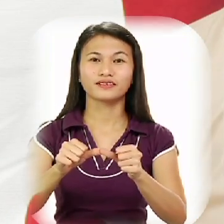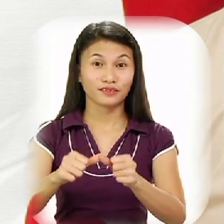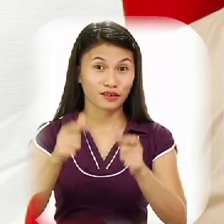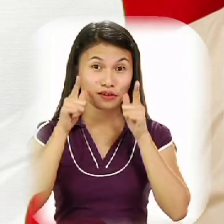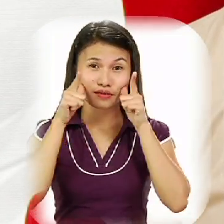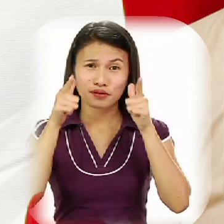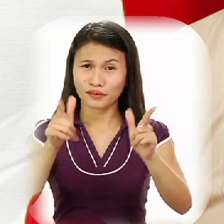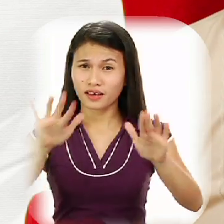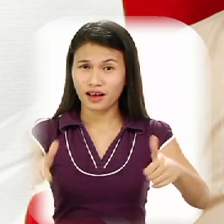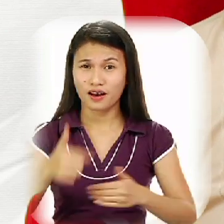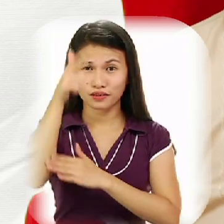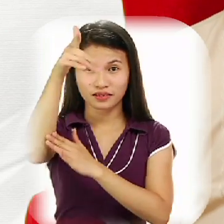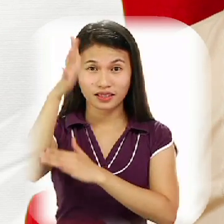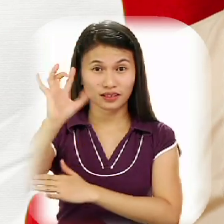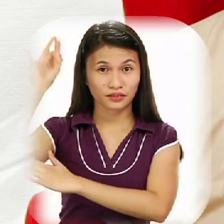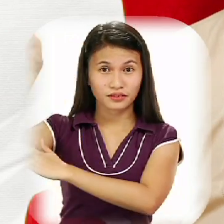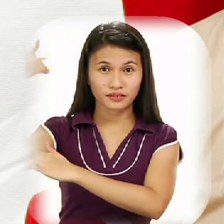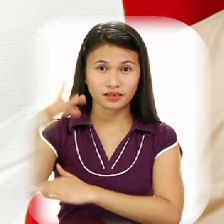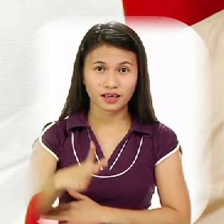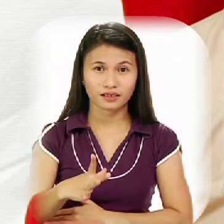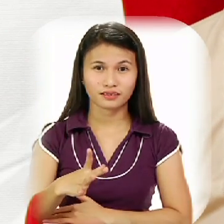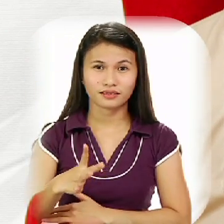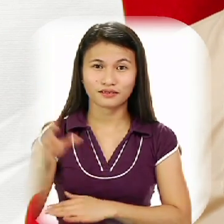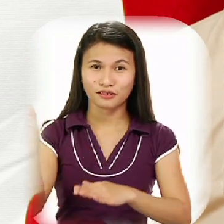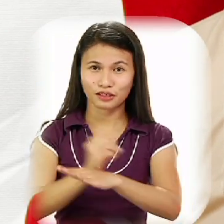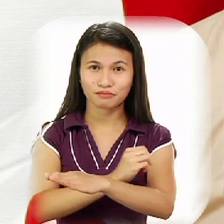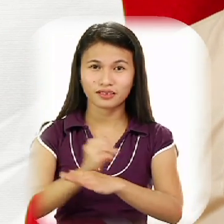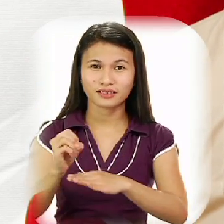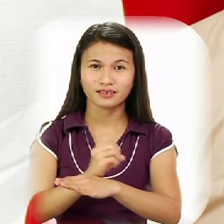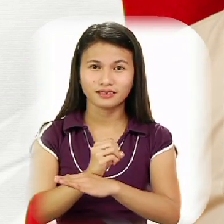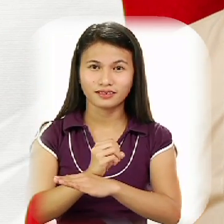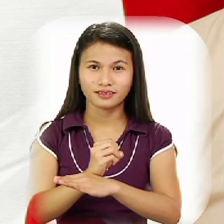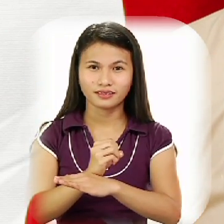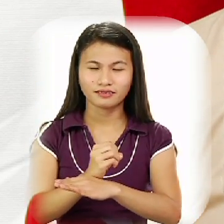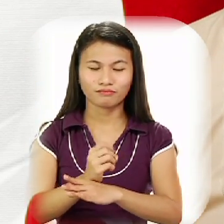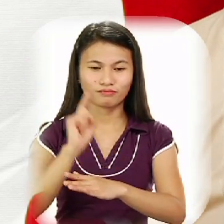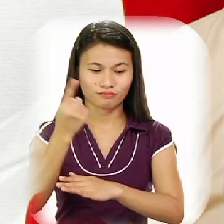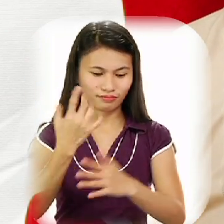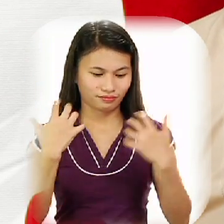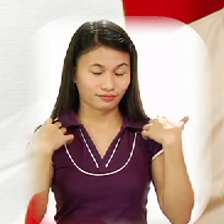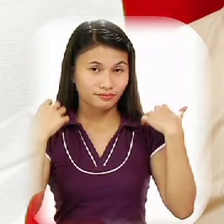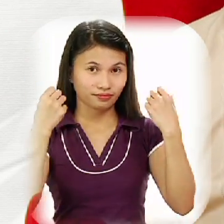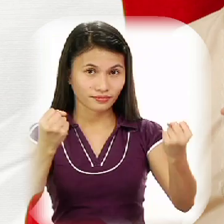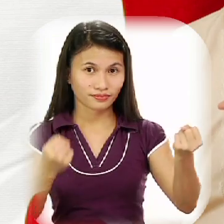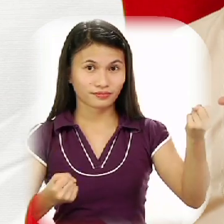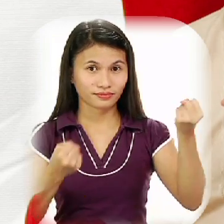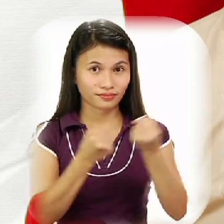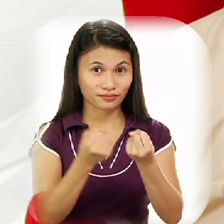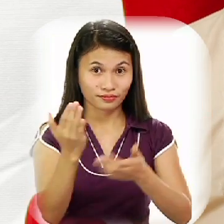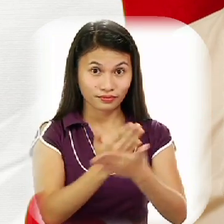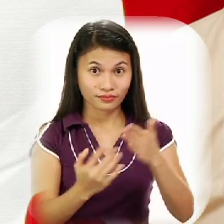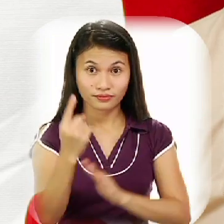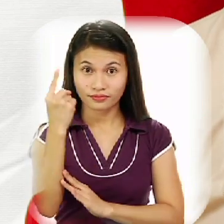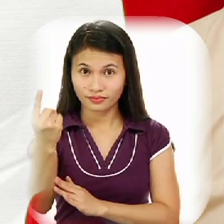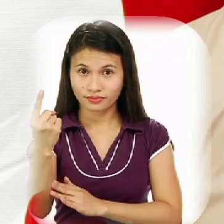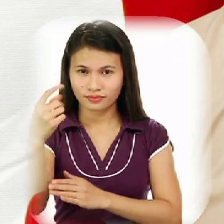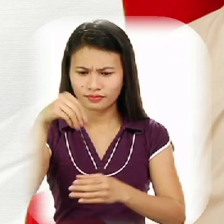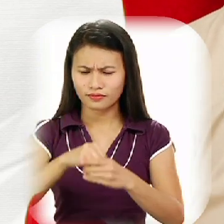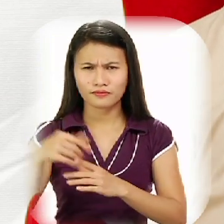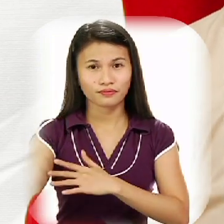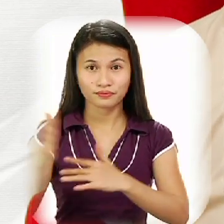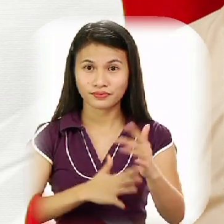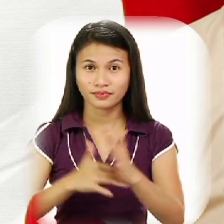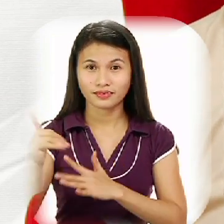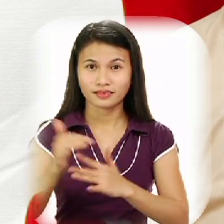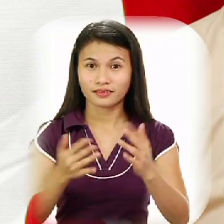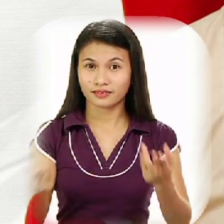Ah, look at how God's grace operates. It is the strength that sustains someone